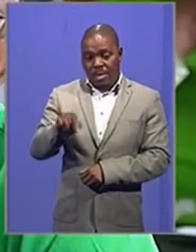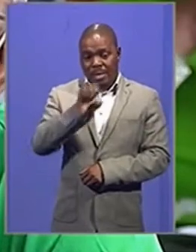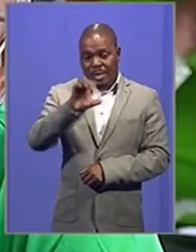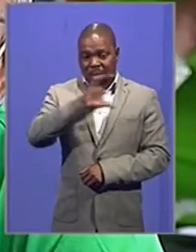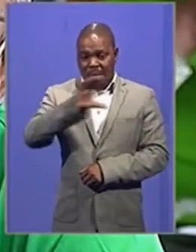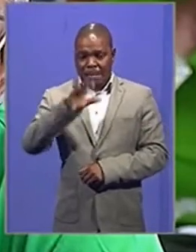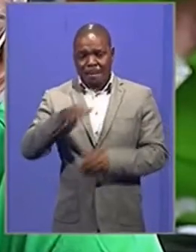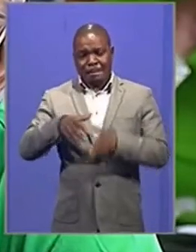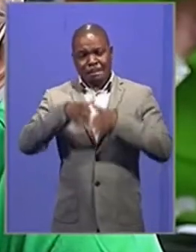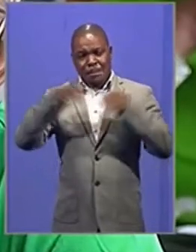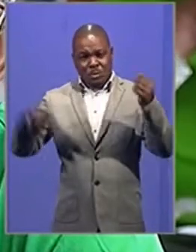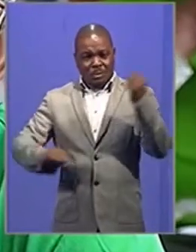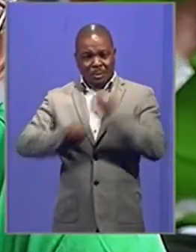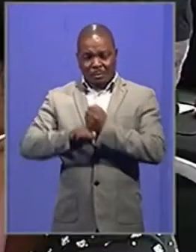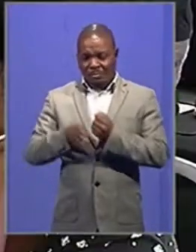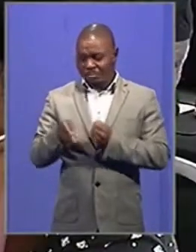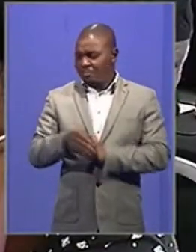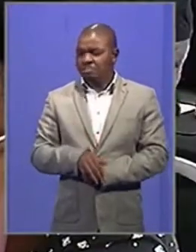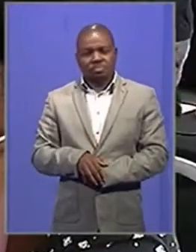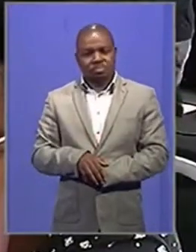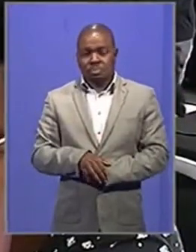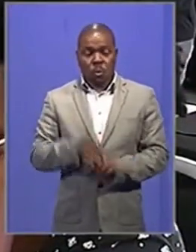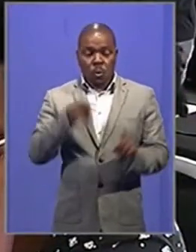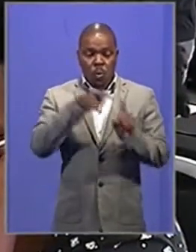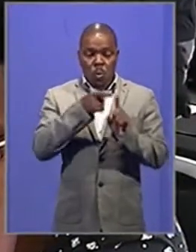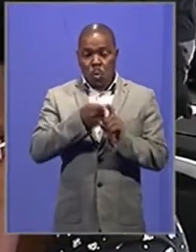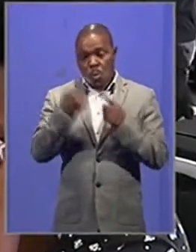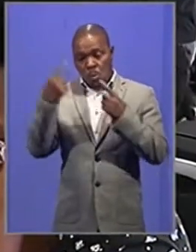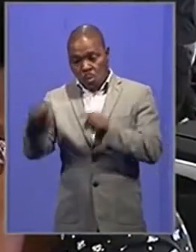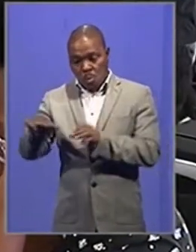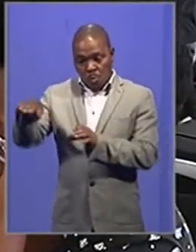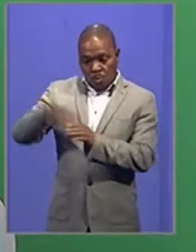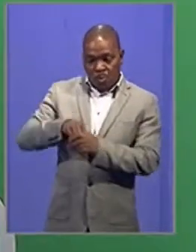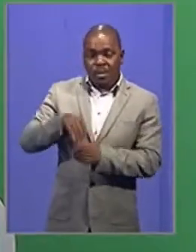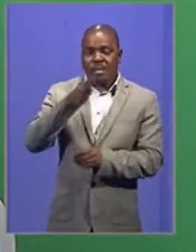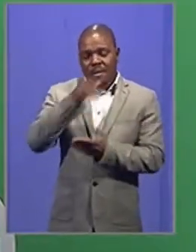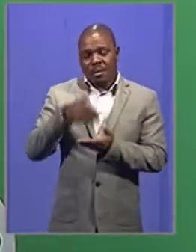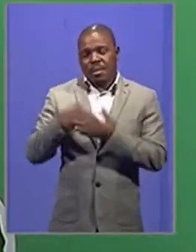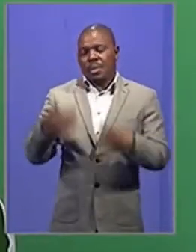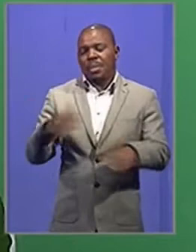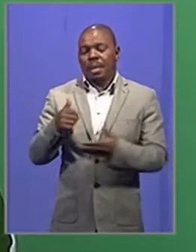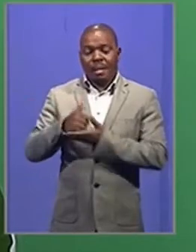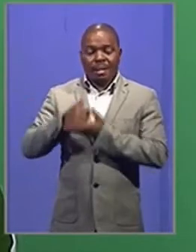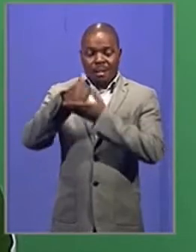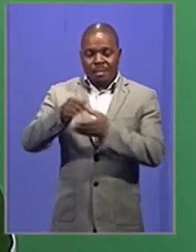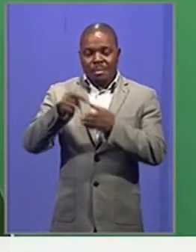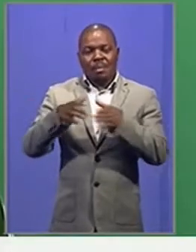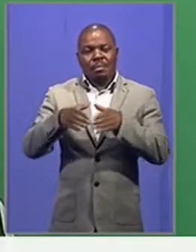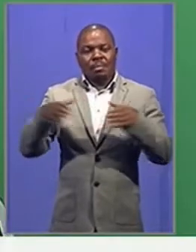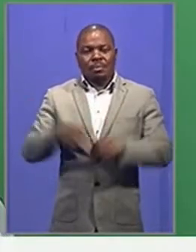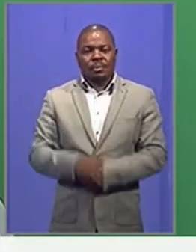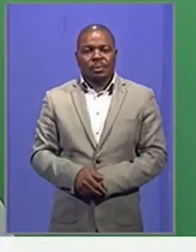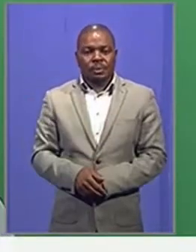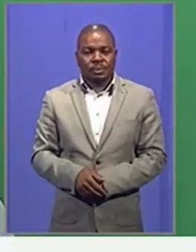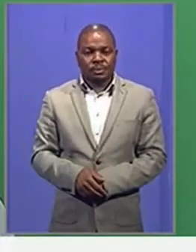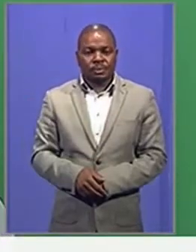mme boteng ba hae bo bona e tlo ba katleho e kgolo. I think under the leadership